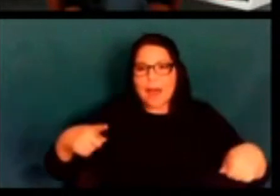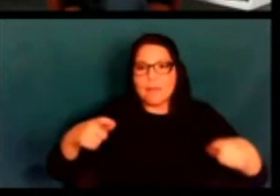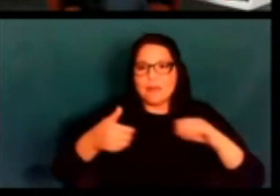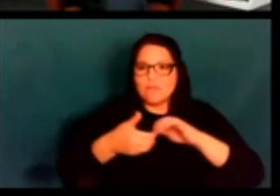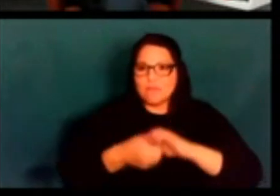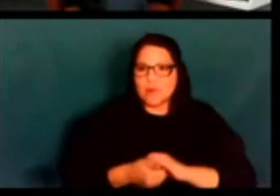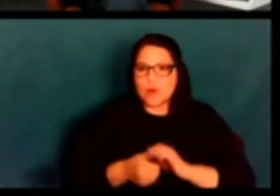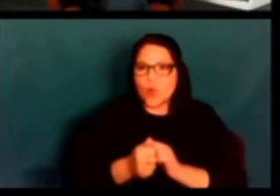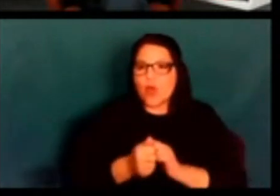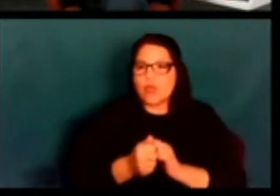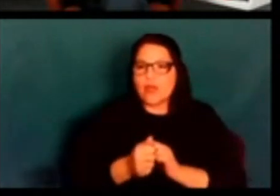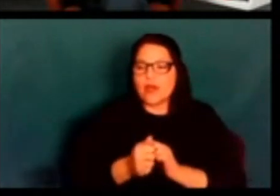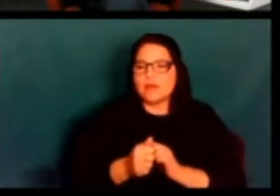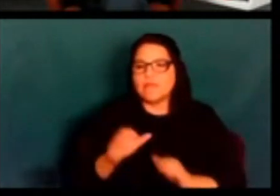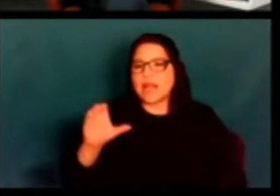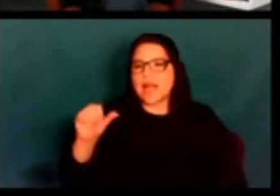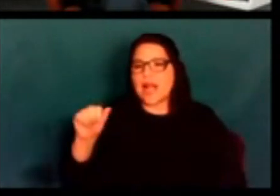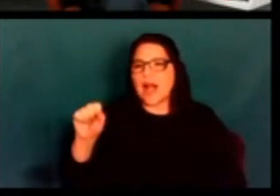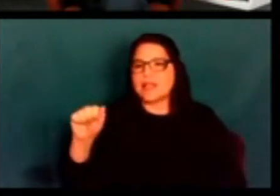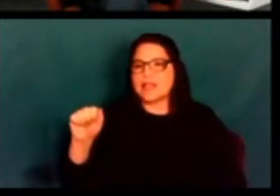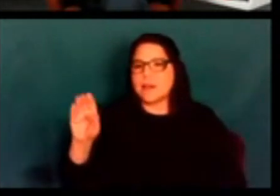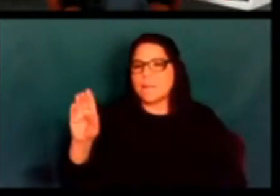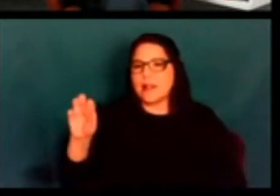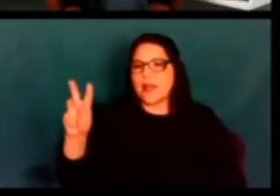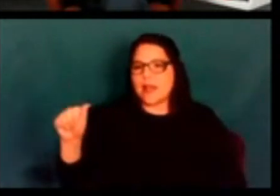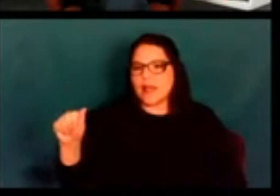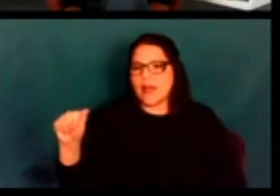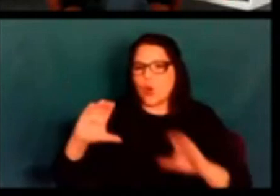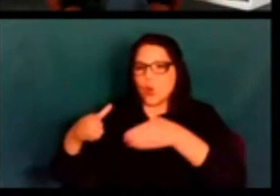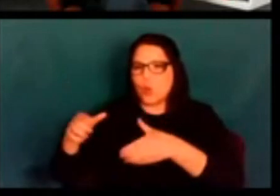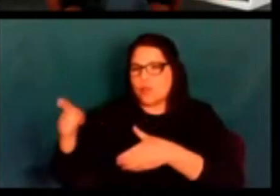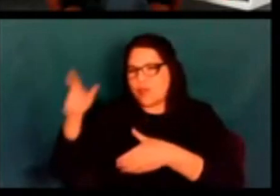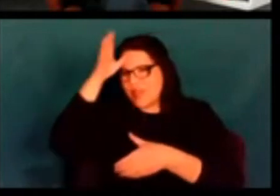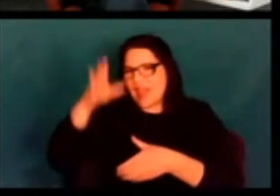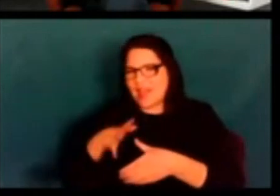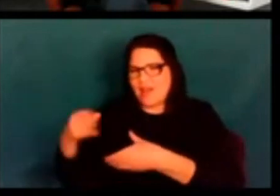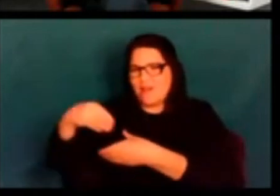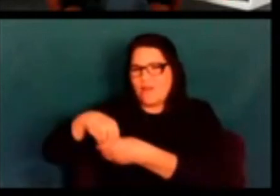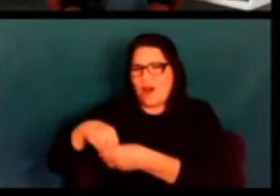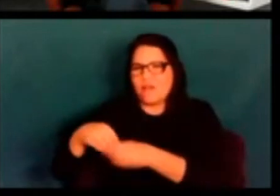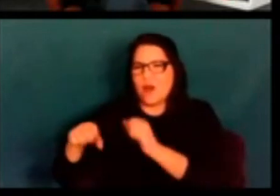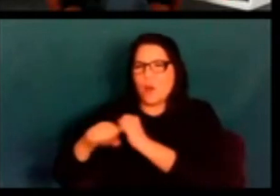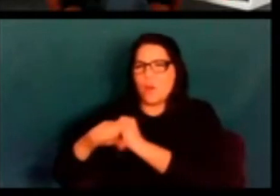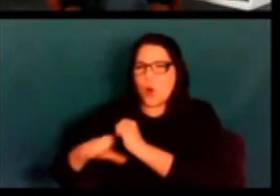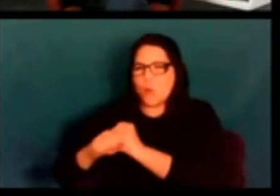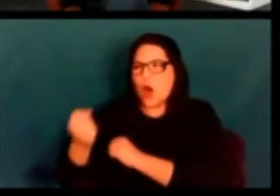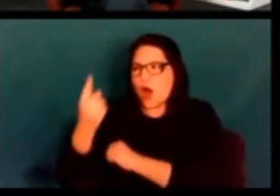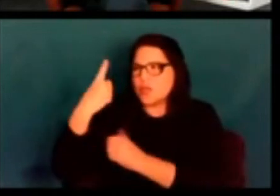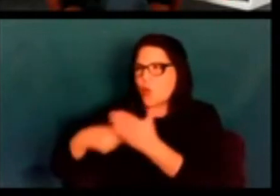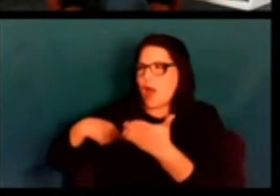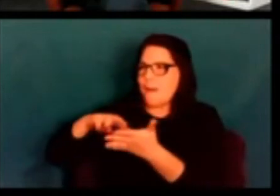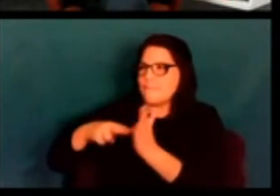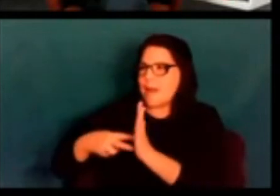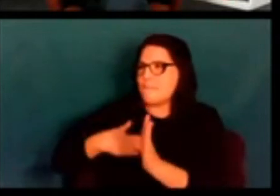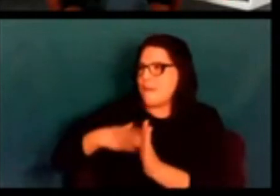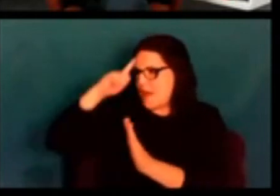Casablanca, Neil Bogart, who I had known for years. And I know he was a promotion man. He would know what I meant when I said,